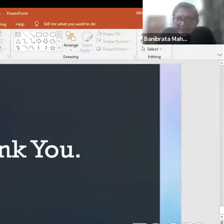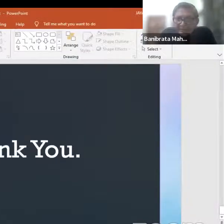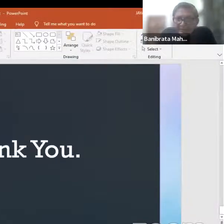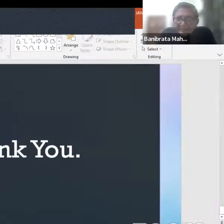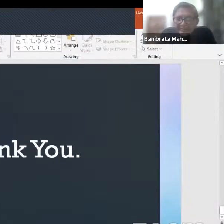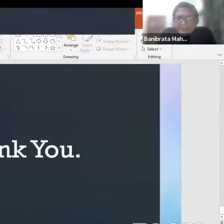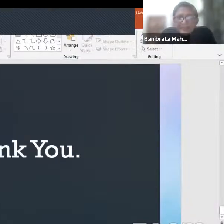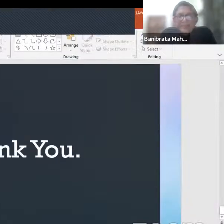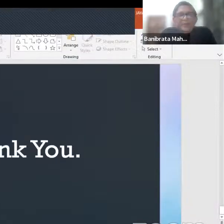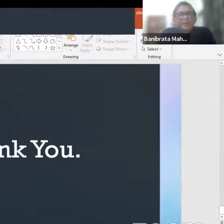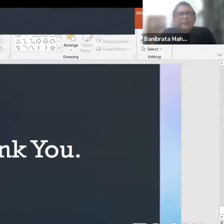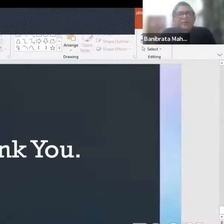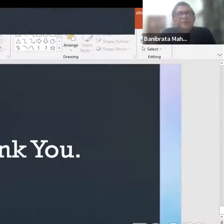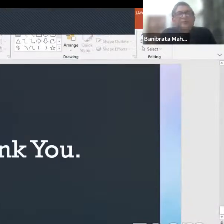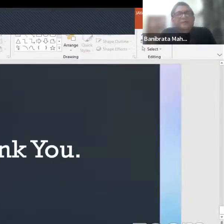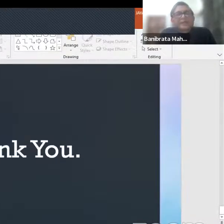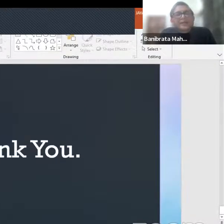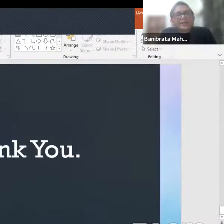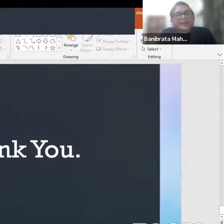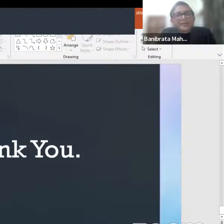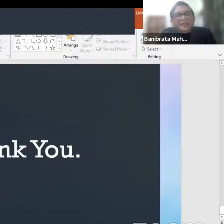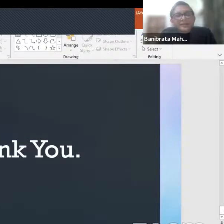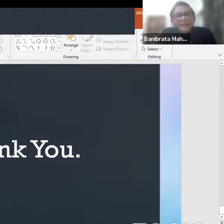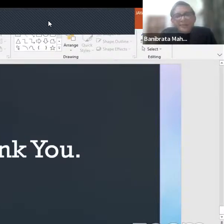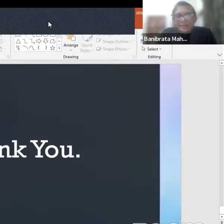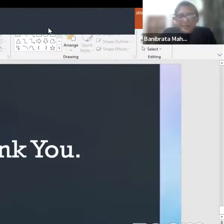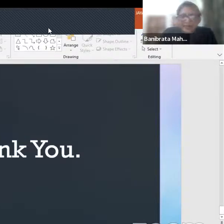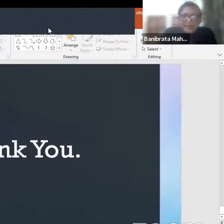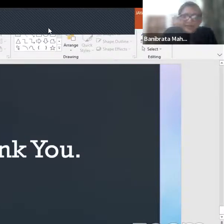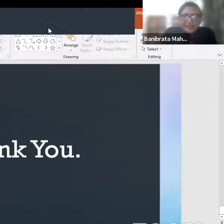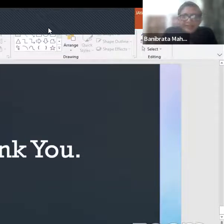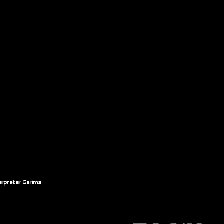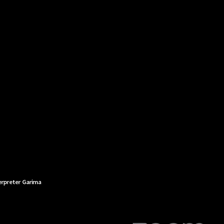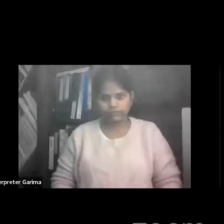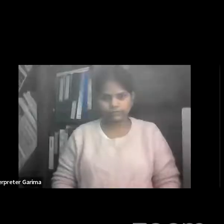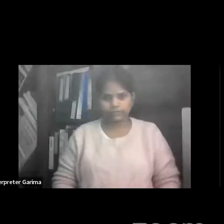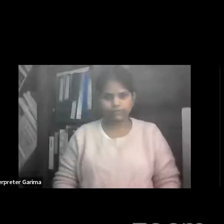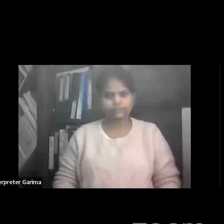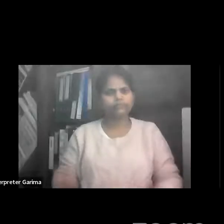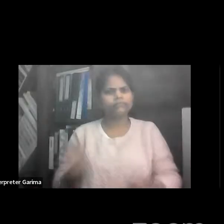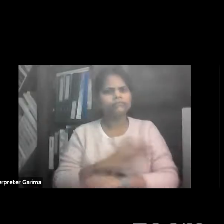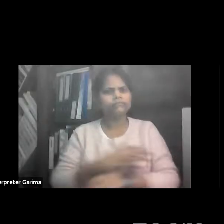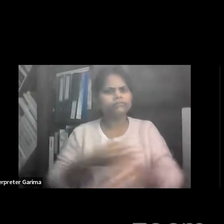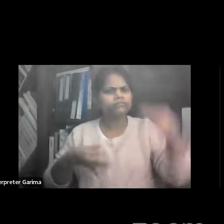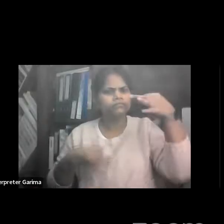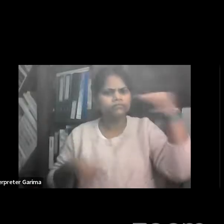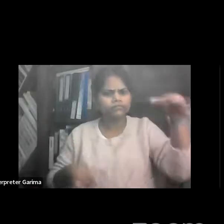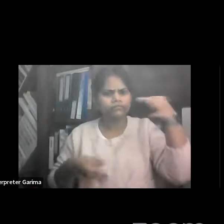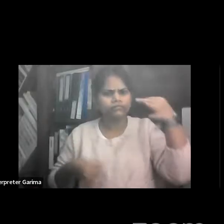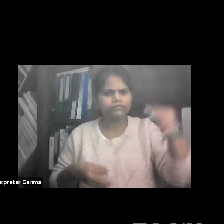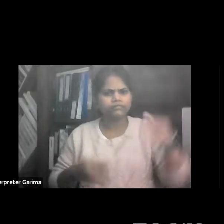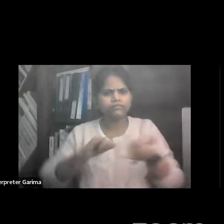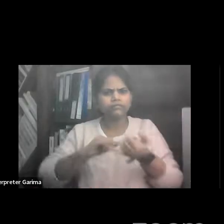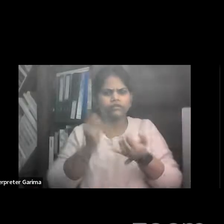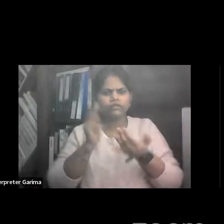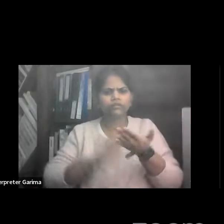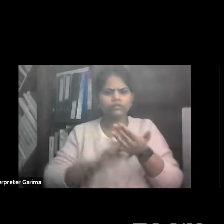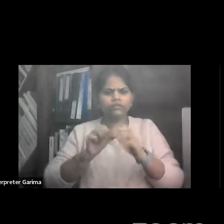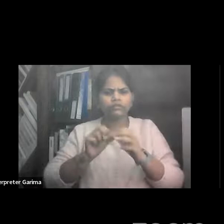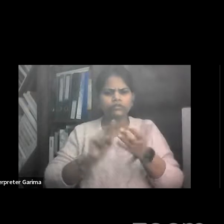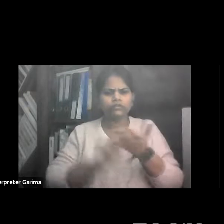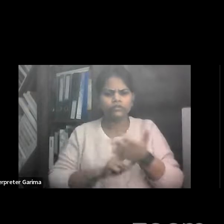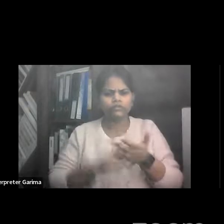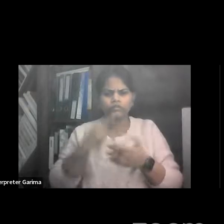Thank you, Jaya. From the earlier paper by Suman, which kind